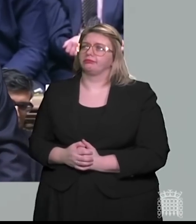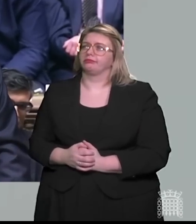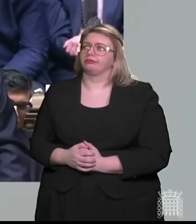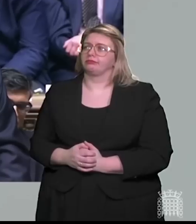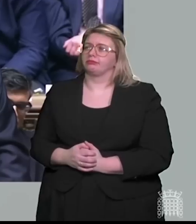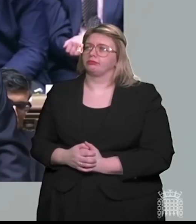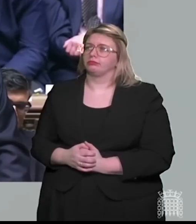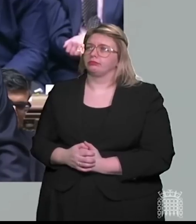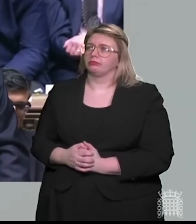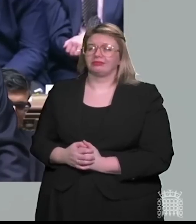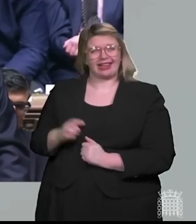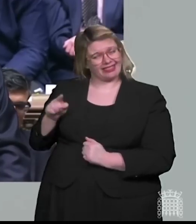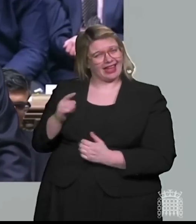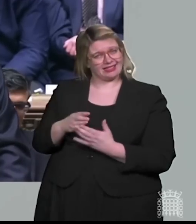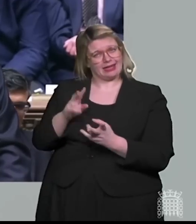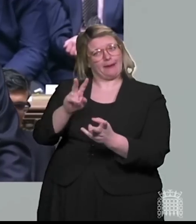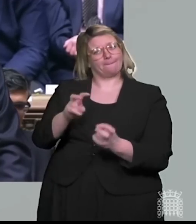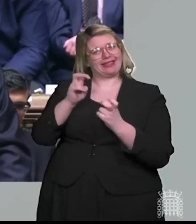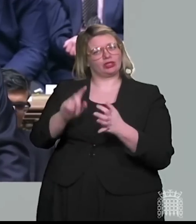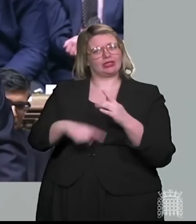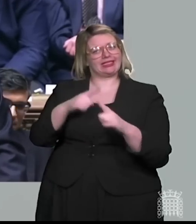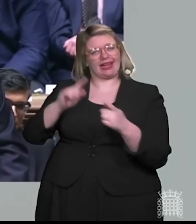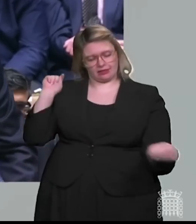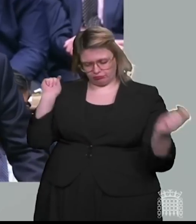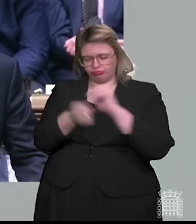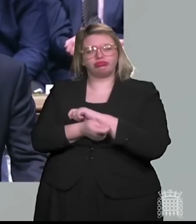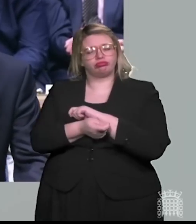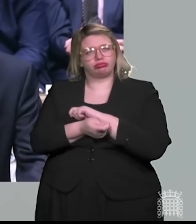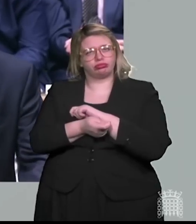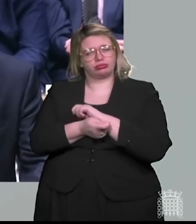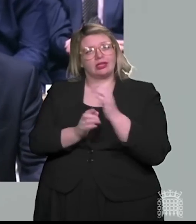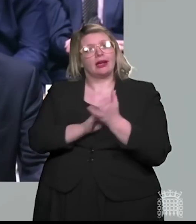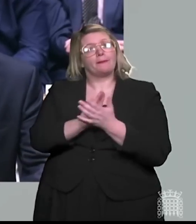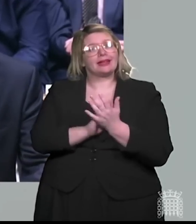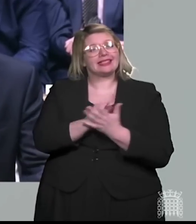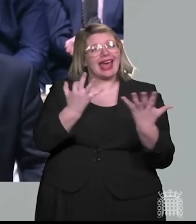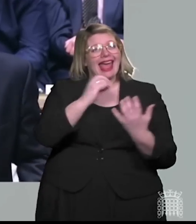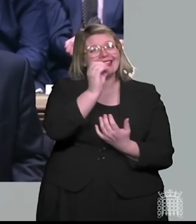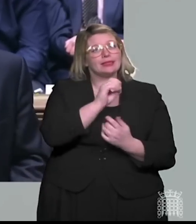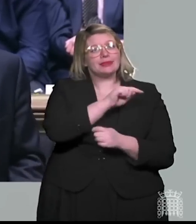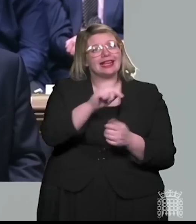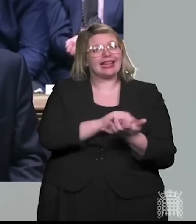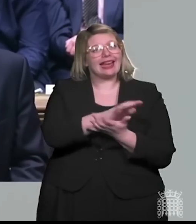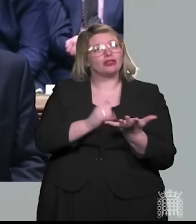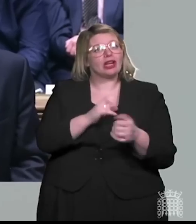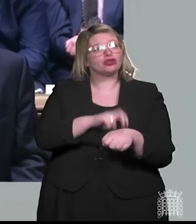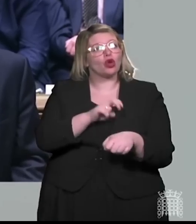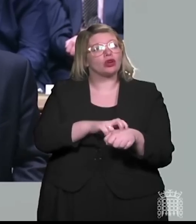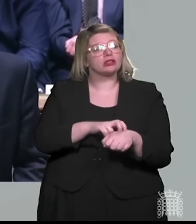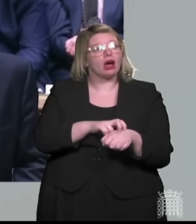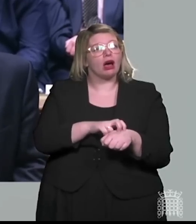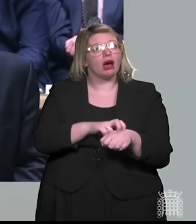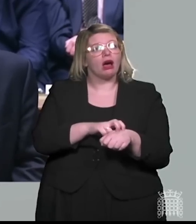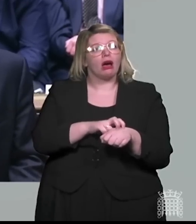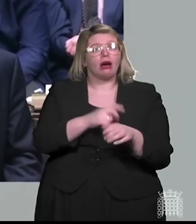It is a pension tax reform that will stop over 80% of NHS doctors from